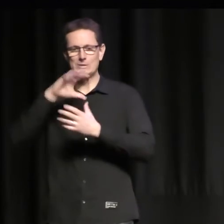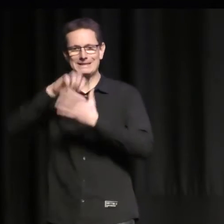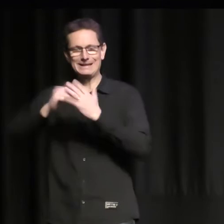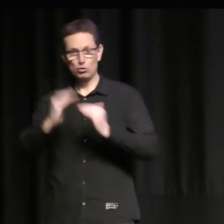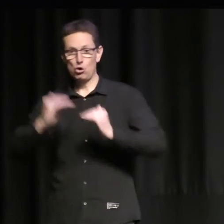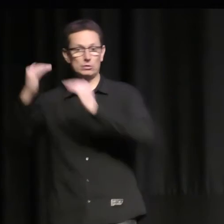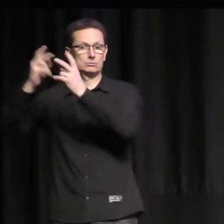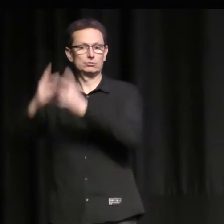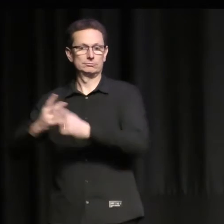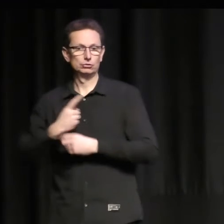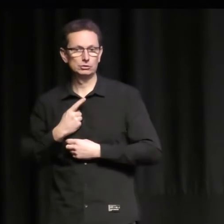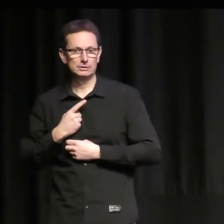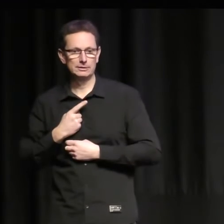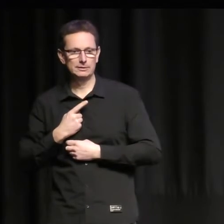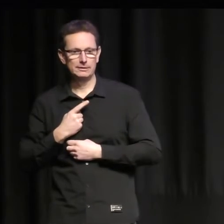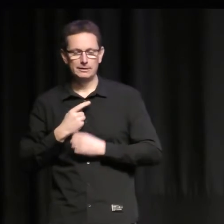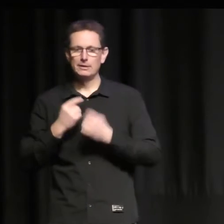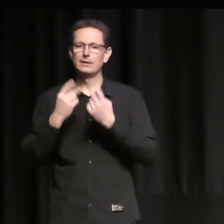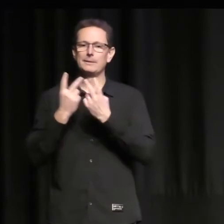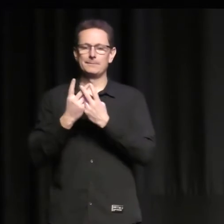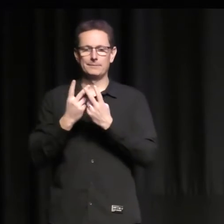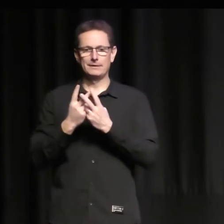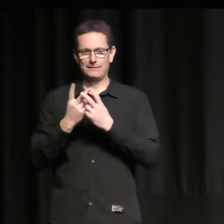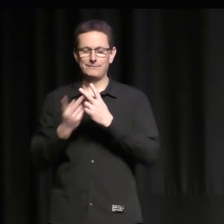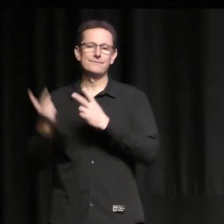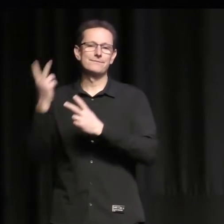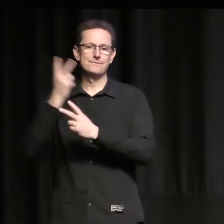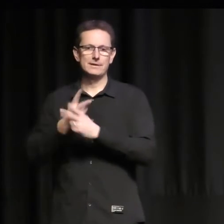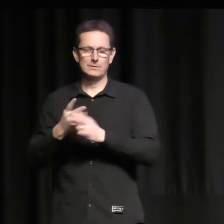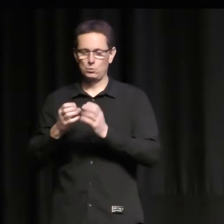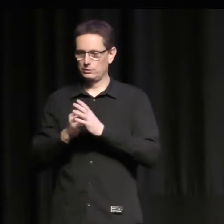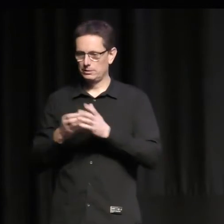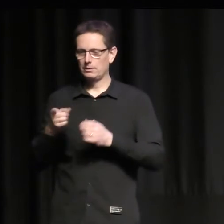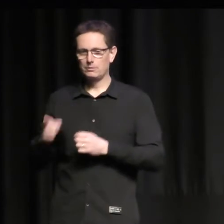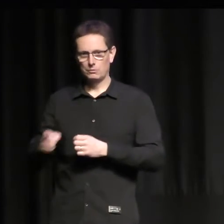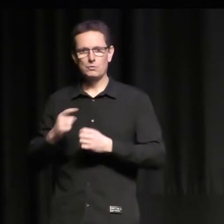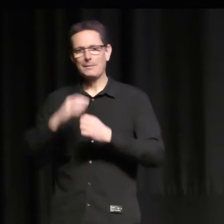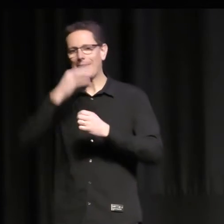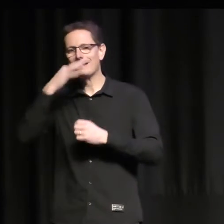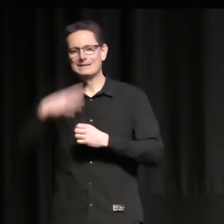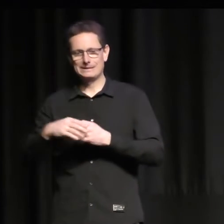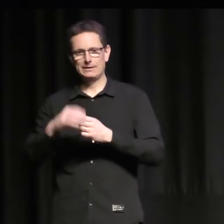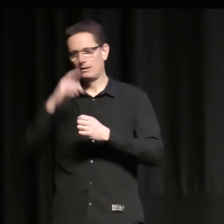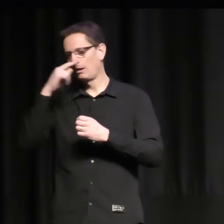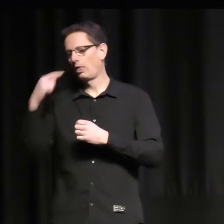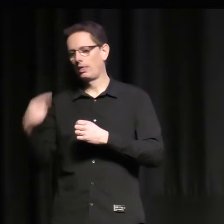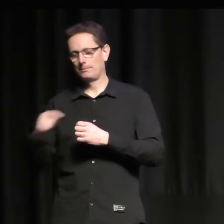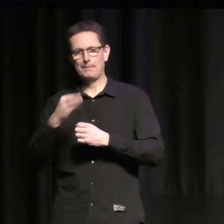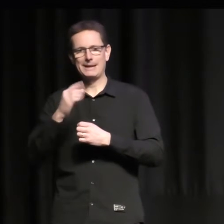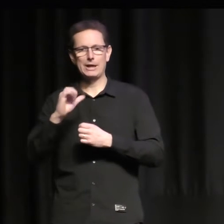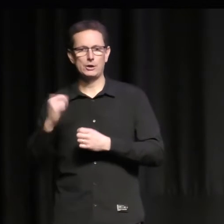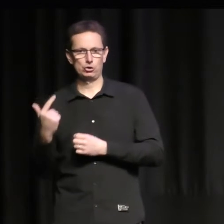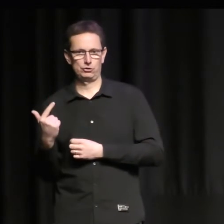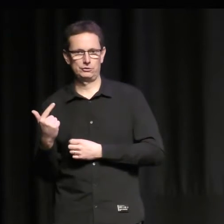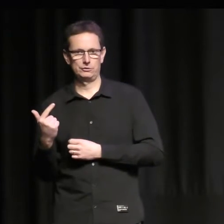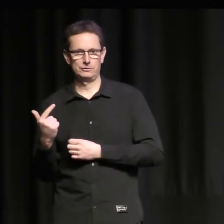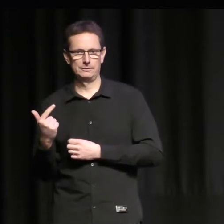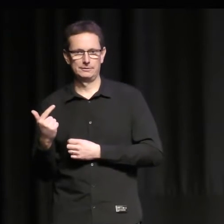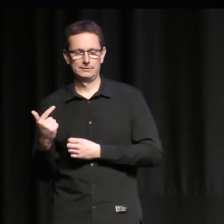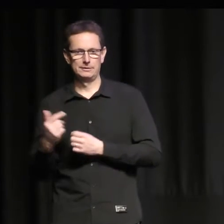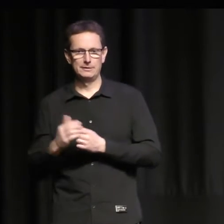That's actually worse because they also face precarity traps. More and more